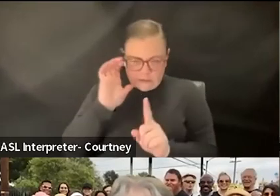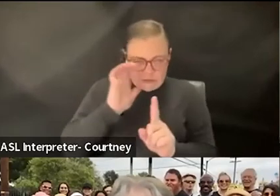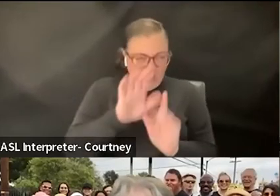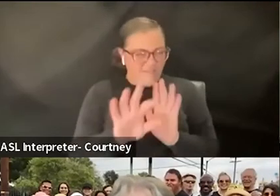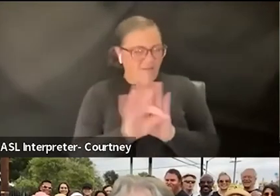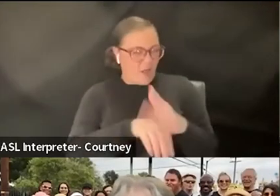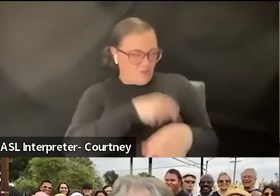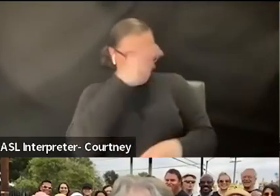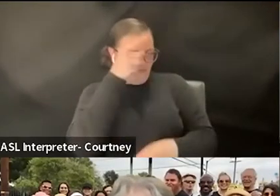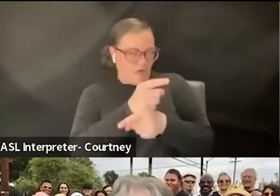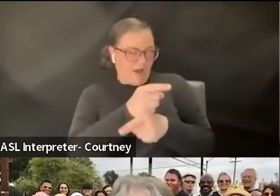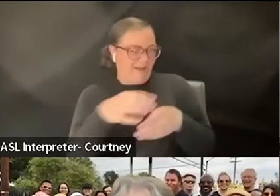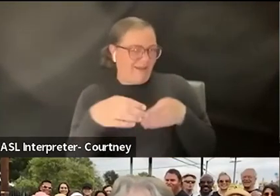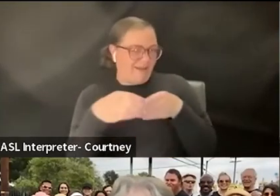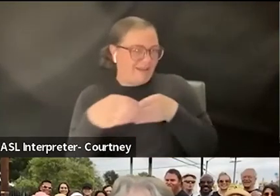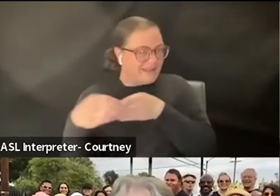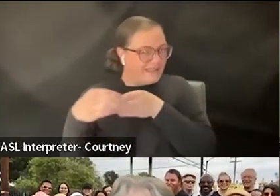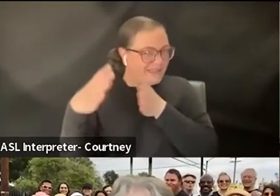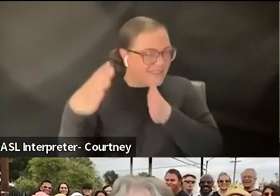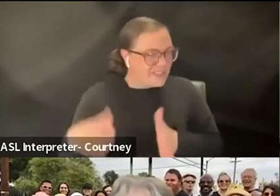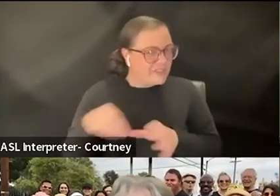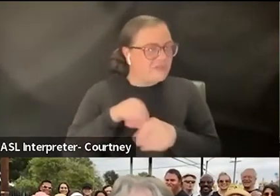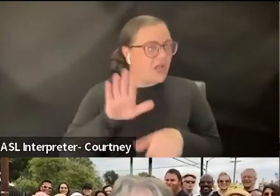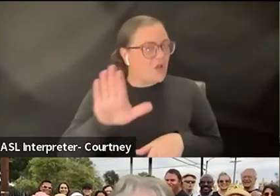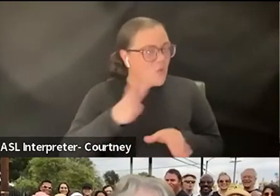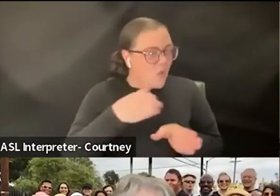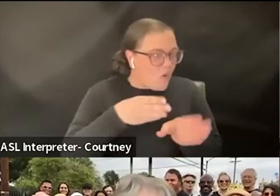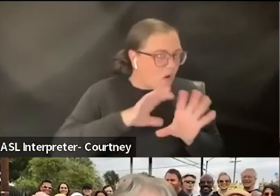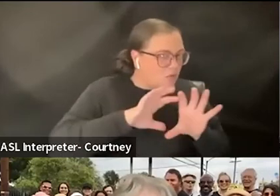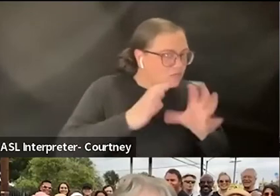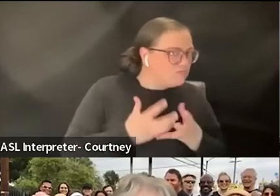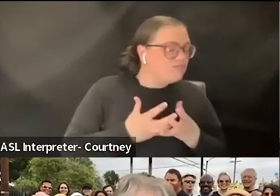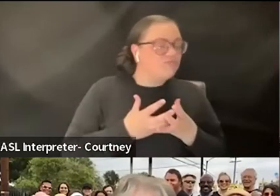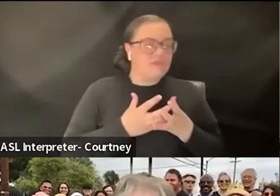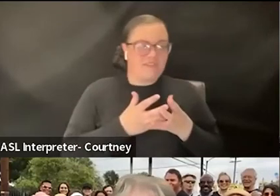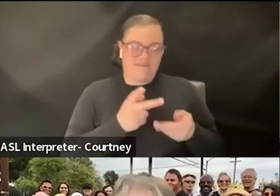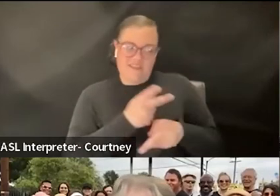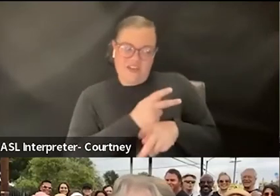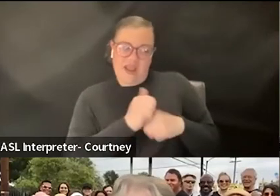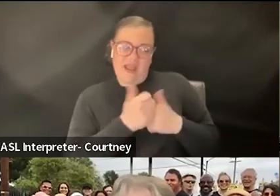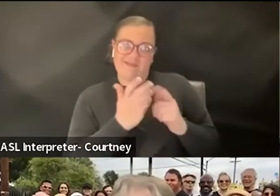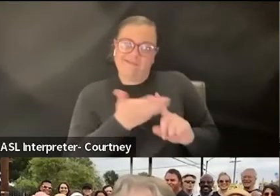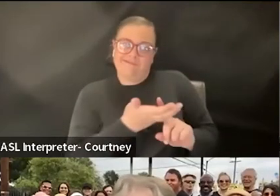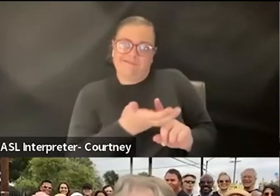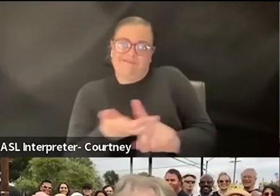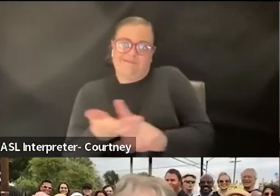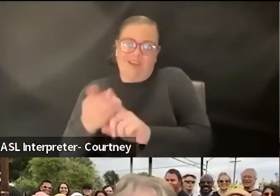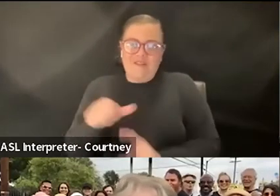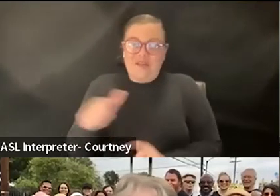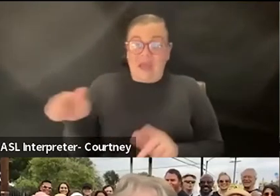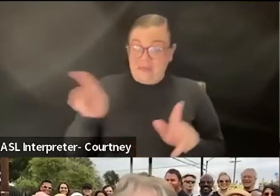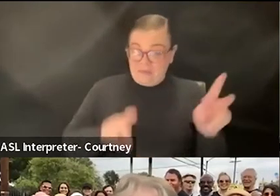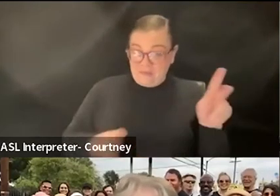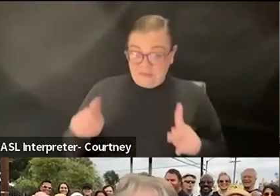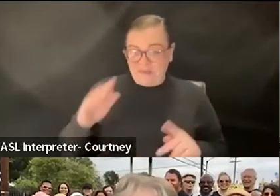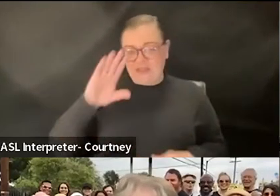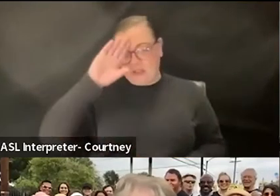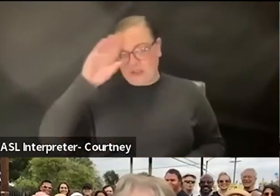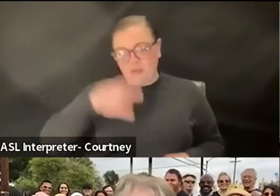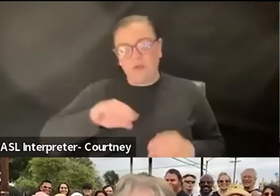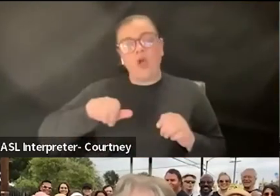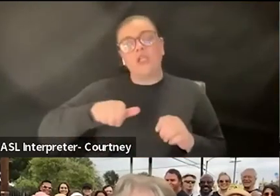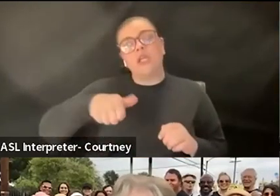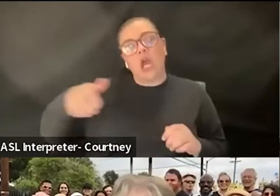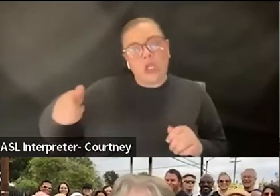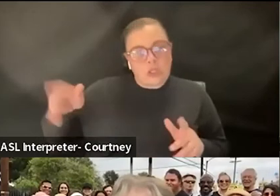your particular workspace that can get everyone on board, because you always know the other side is always going to push back. They're going to